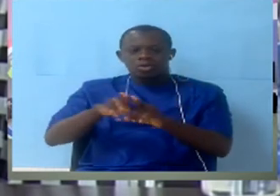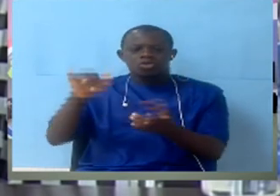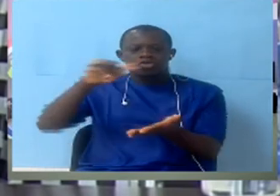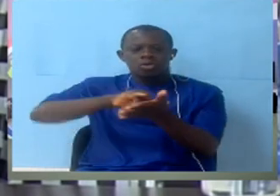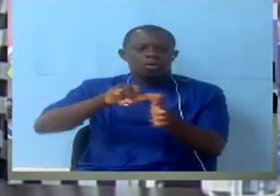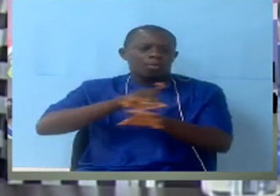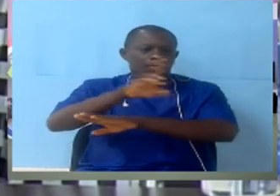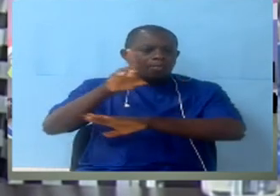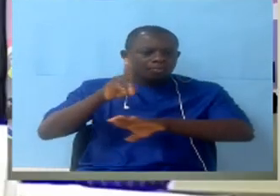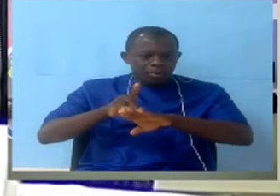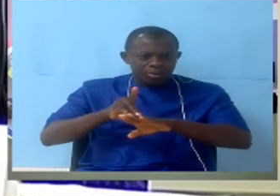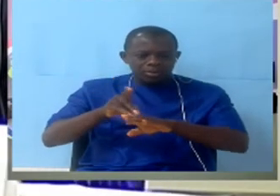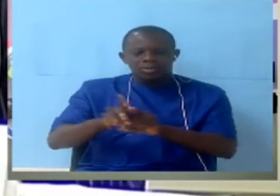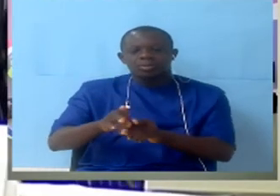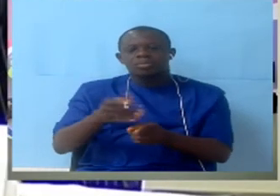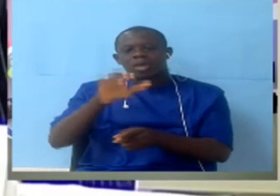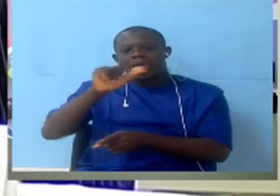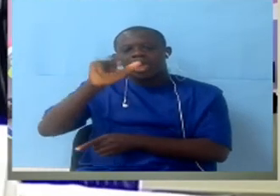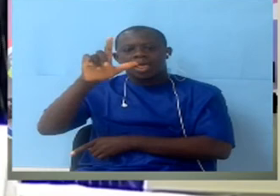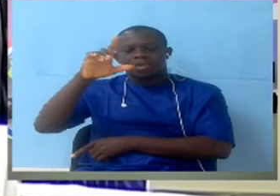the Alpha Company.